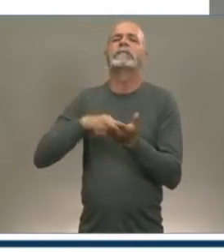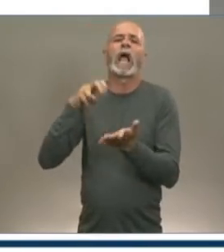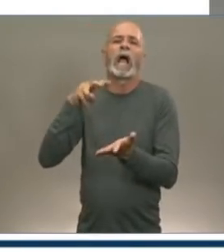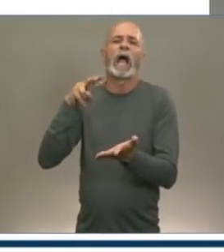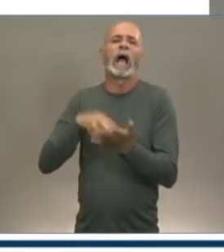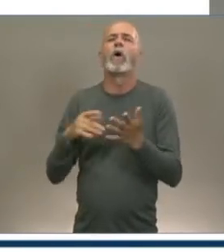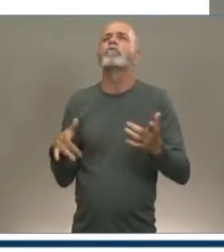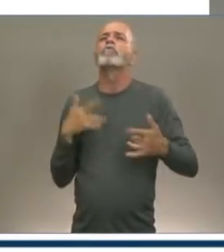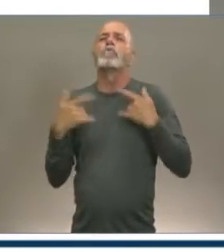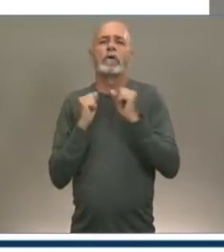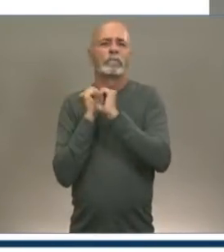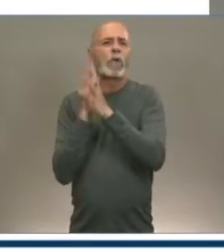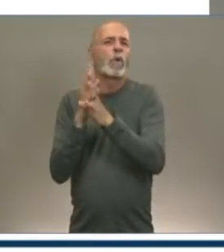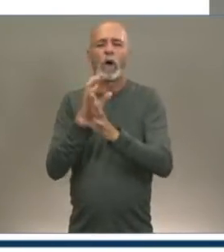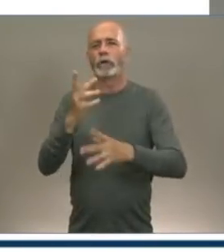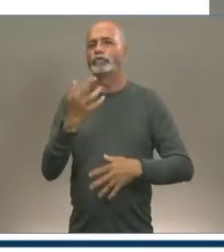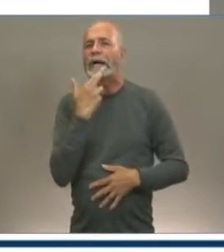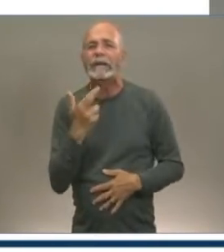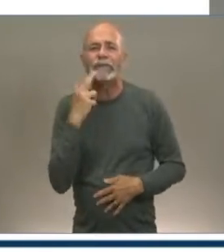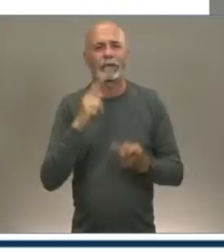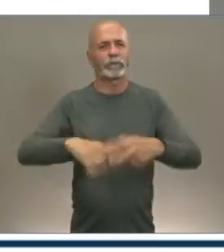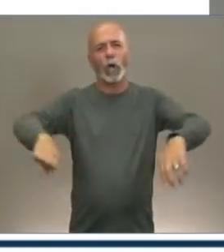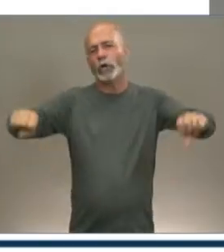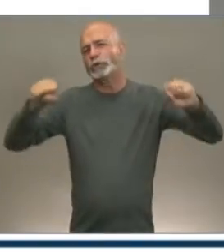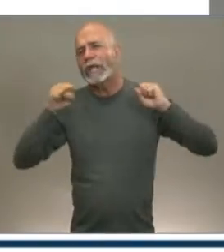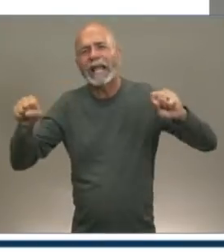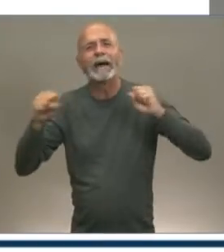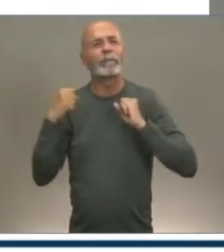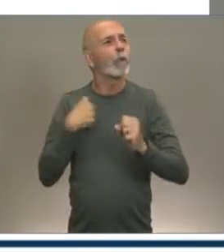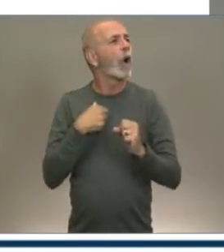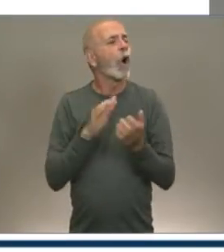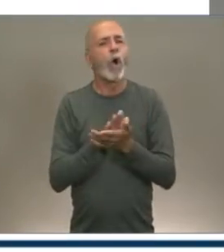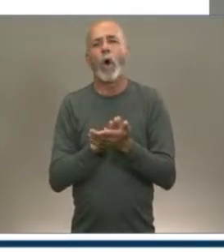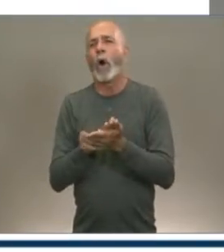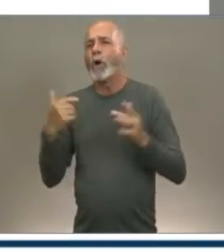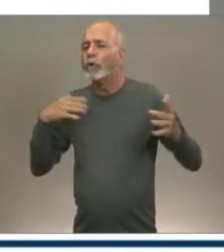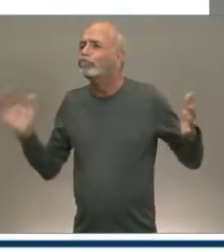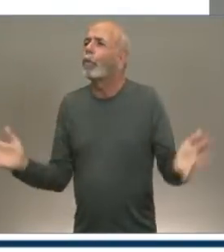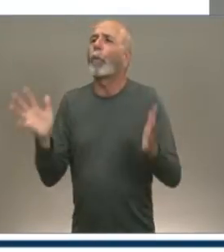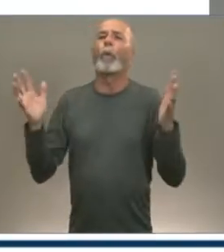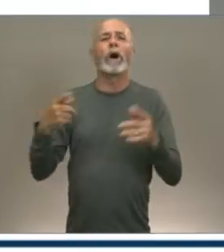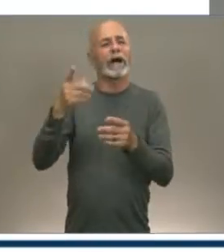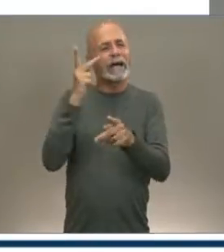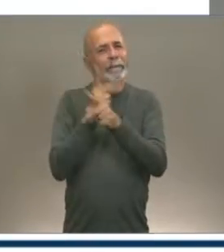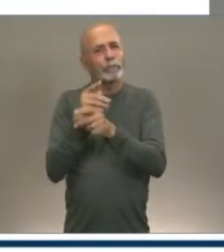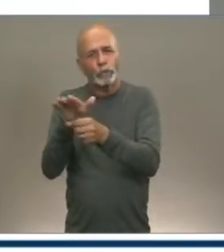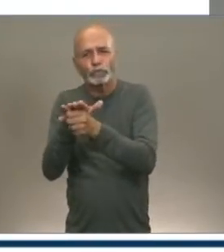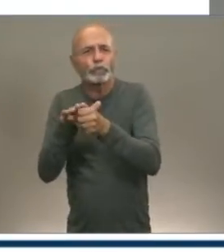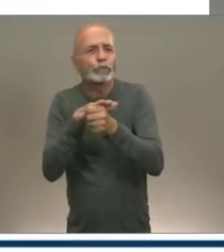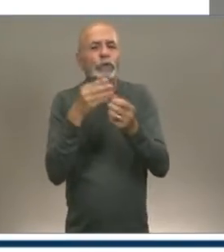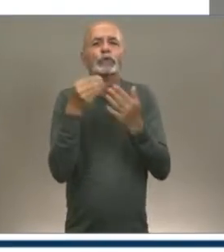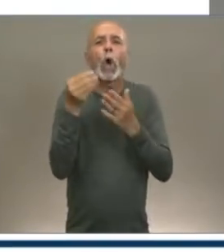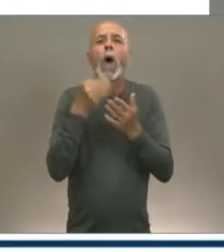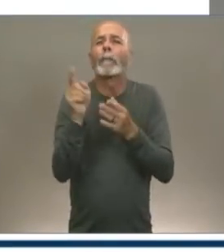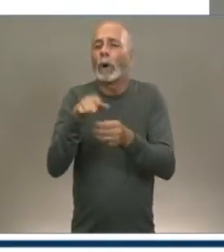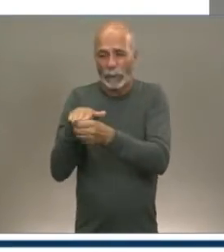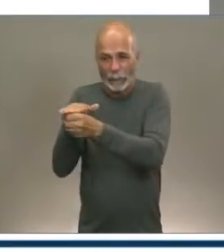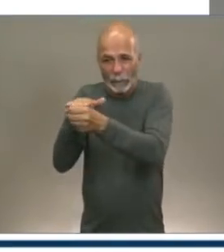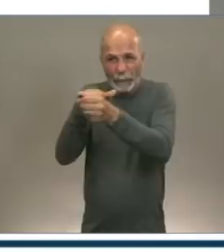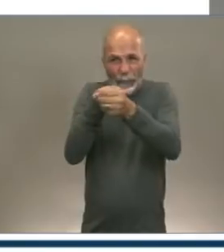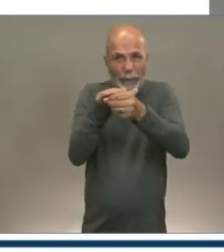we encourage that. We encourage people to shop locally, use local restaurants, but we also need to do that